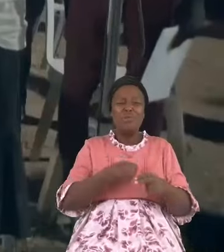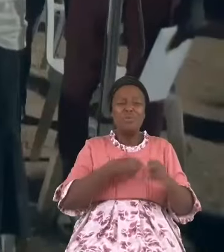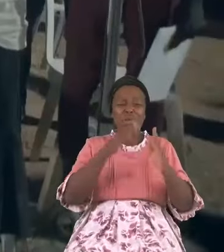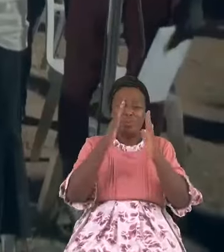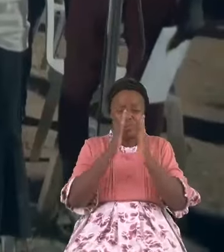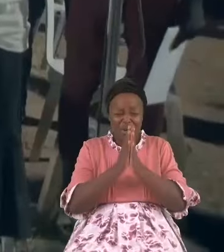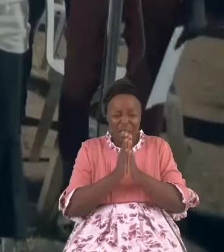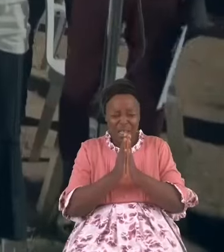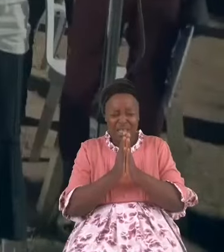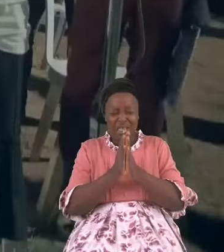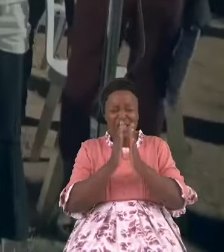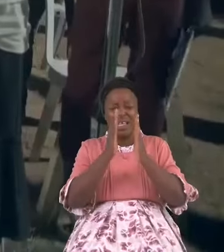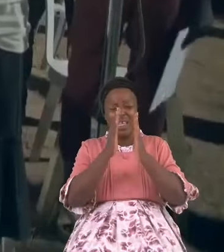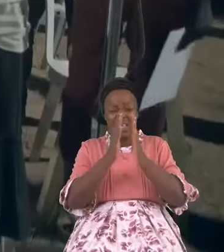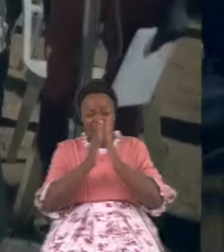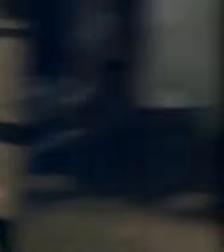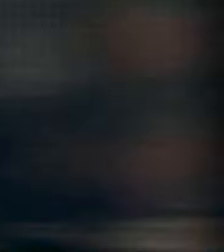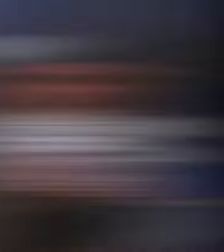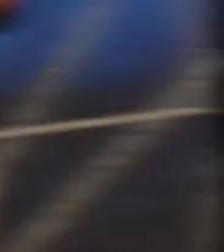pray.